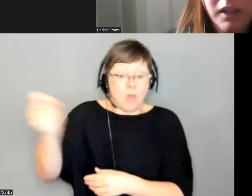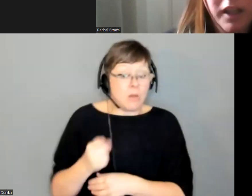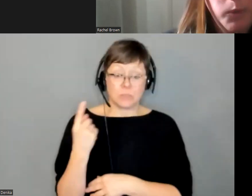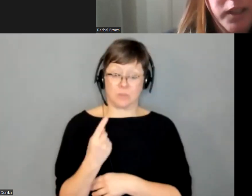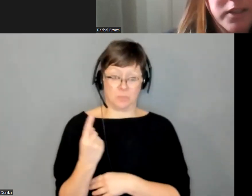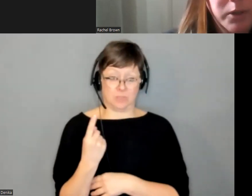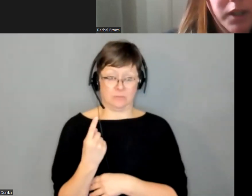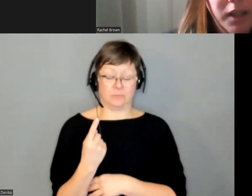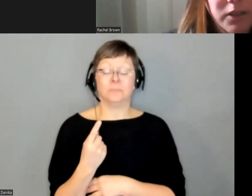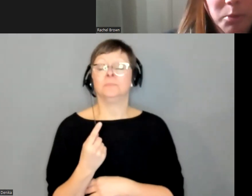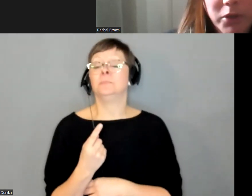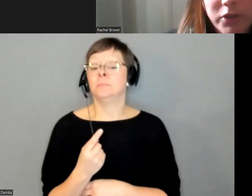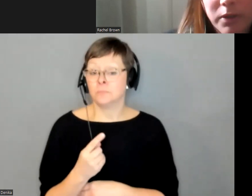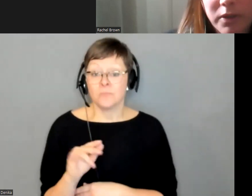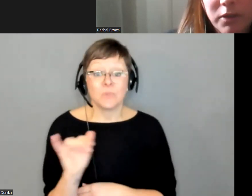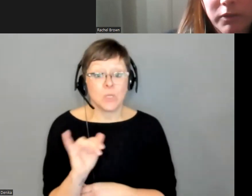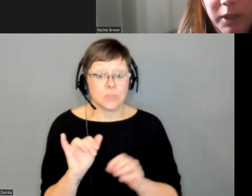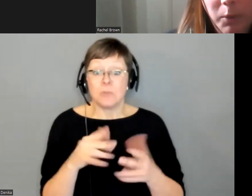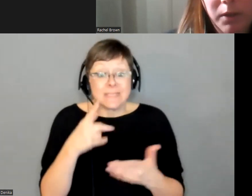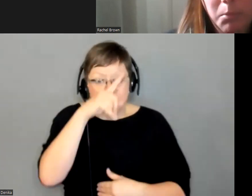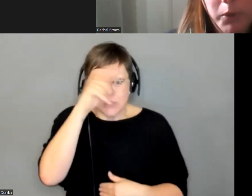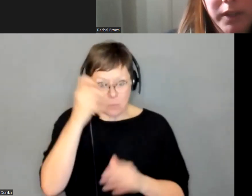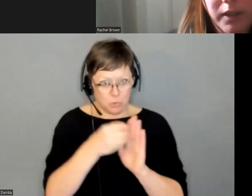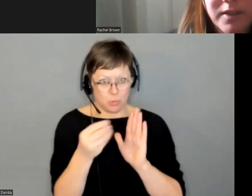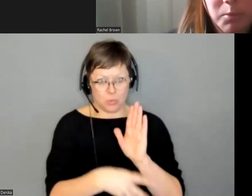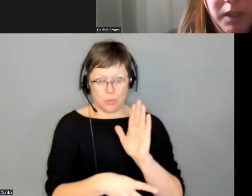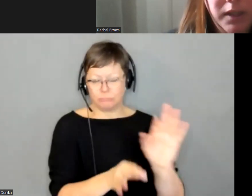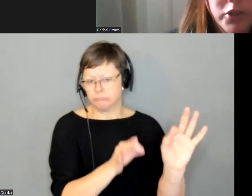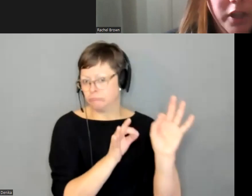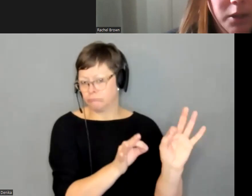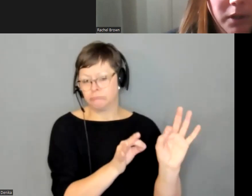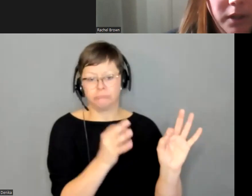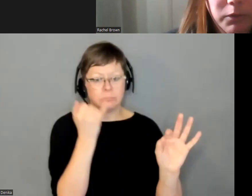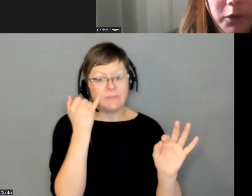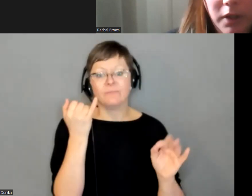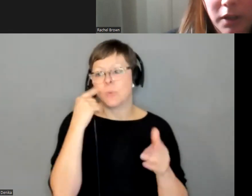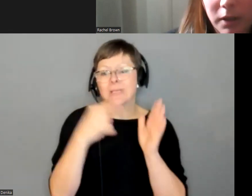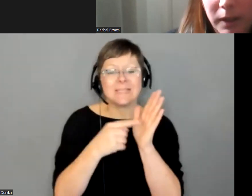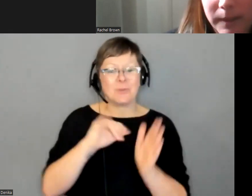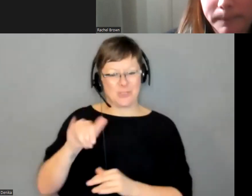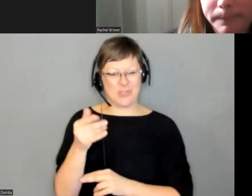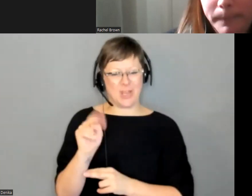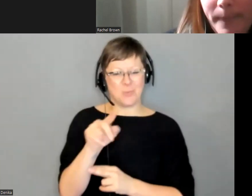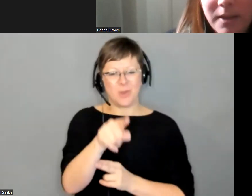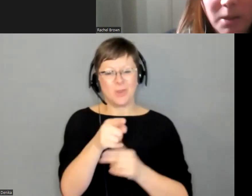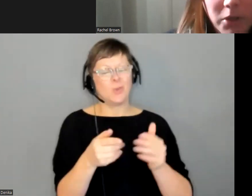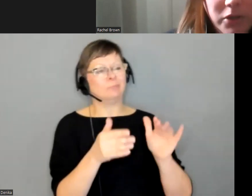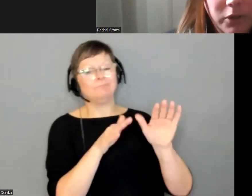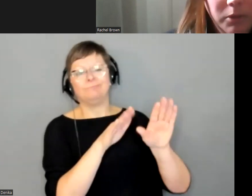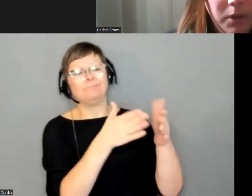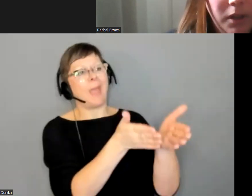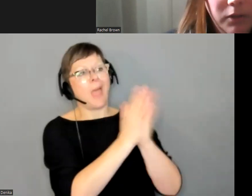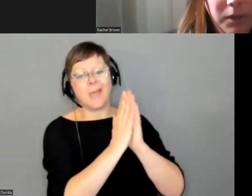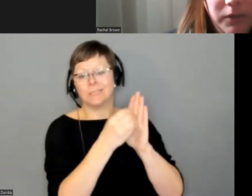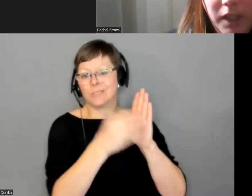that. Likewise, you can hire summer students. So if anyone submitted in January for their summer